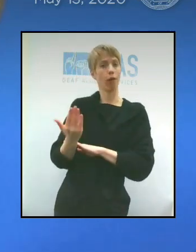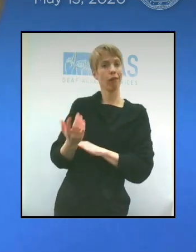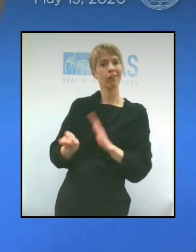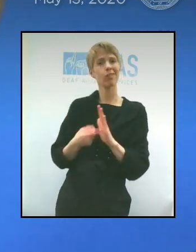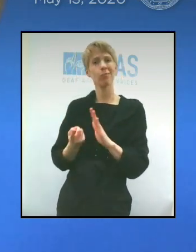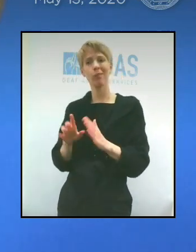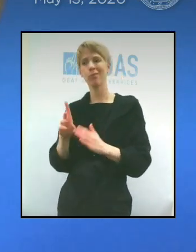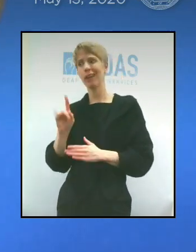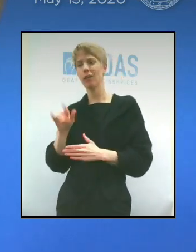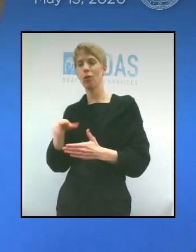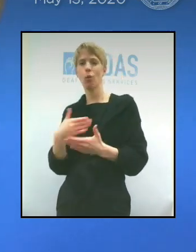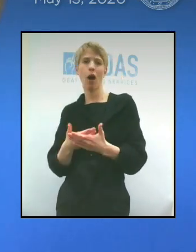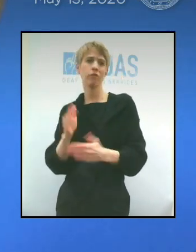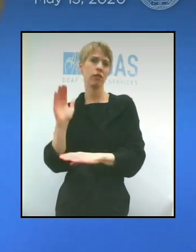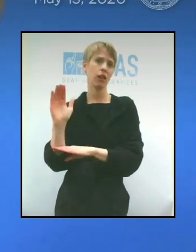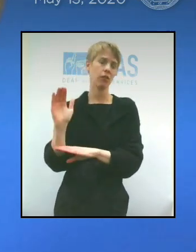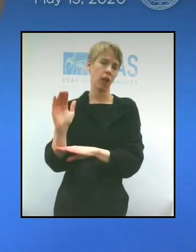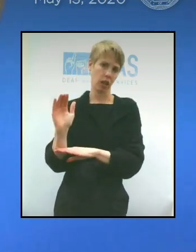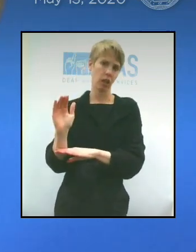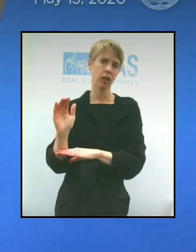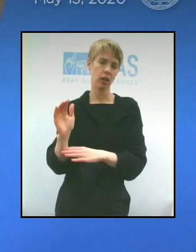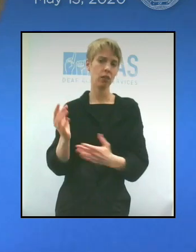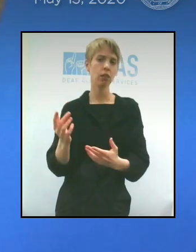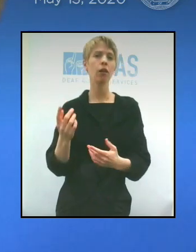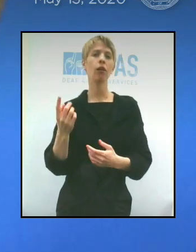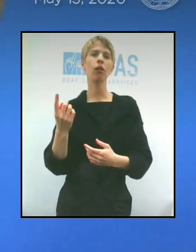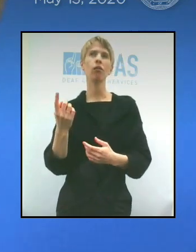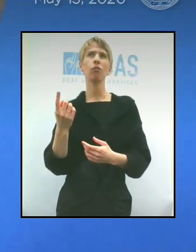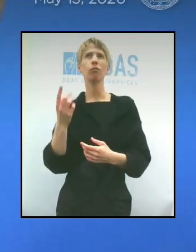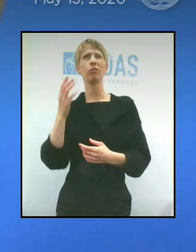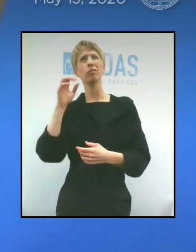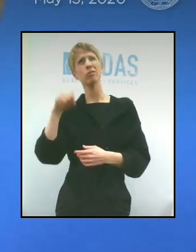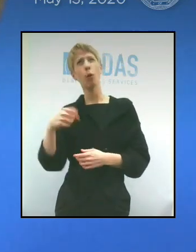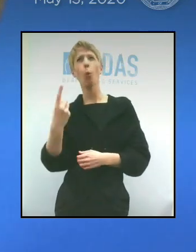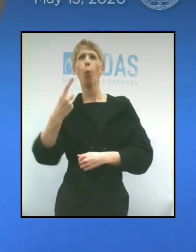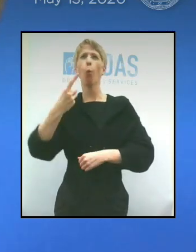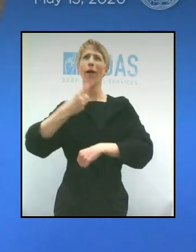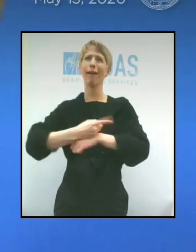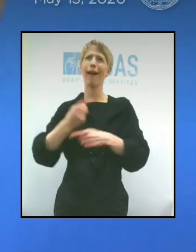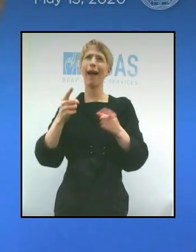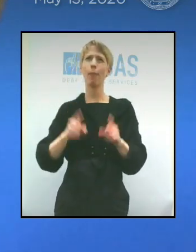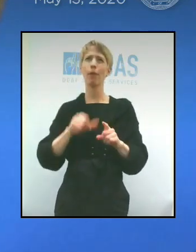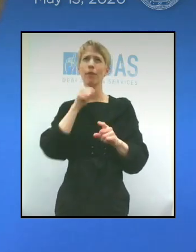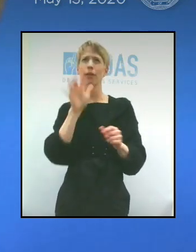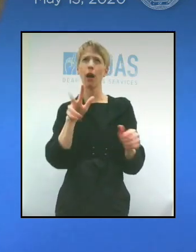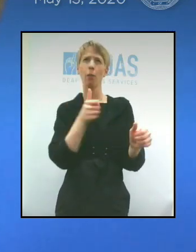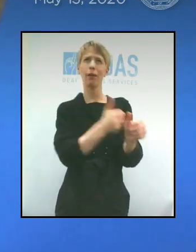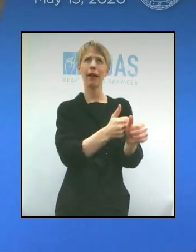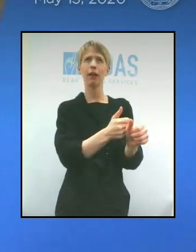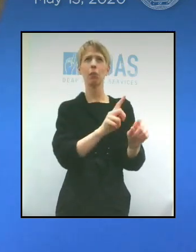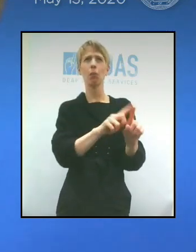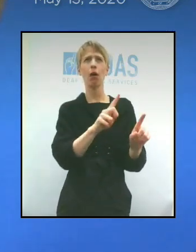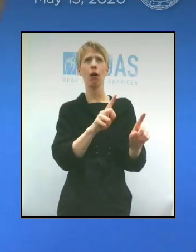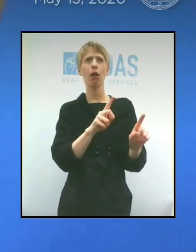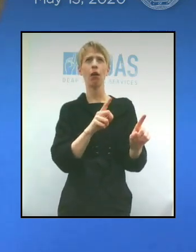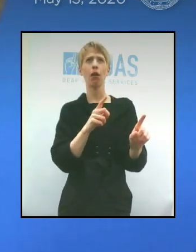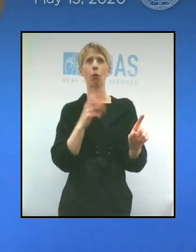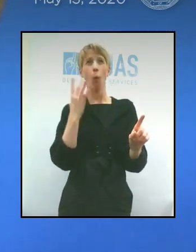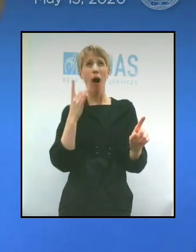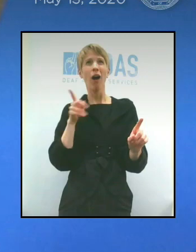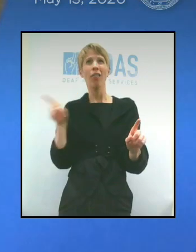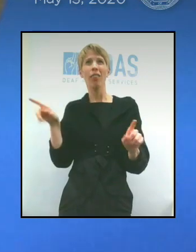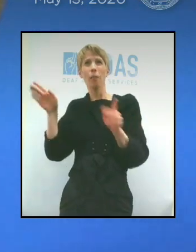daily, but there was one day that I know of where it was not updated, and it had more to do with the individual who provides that data just wasn't here.